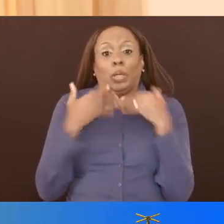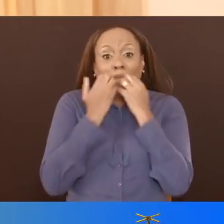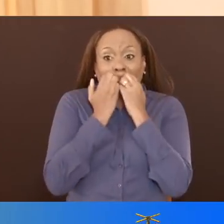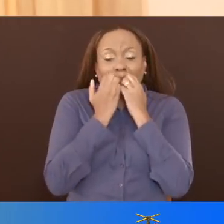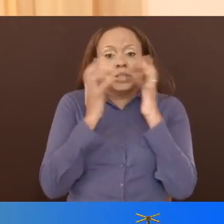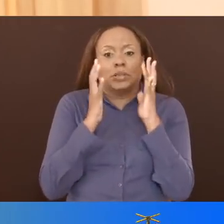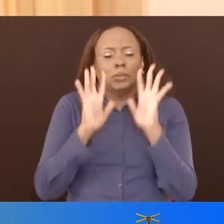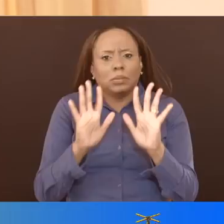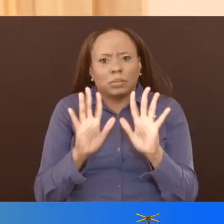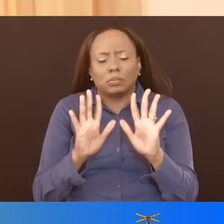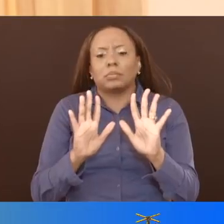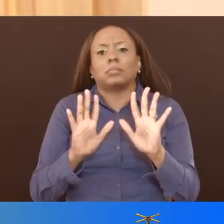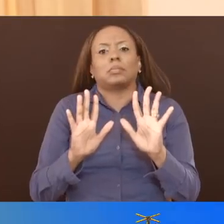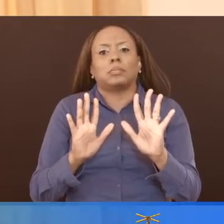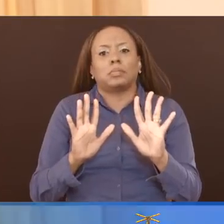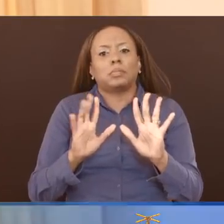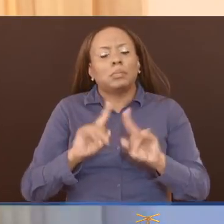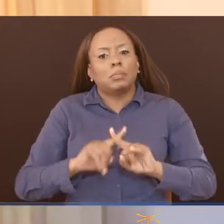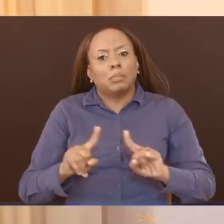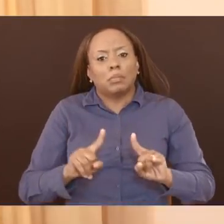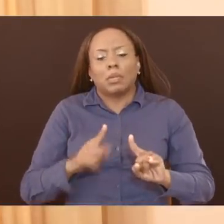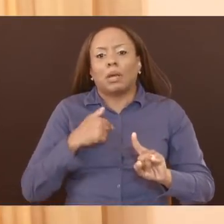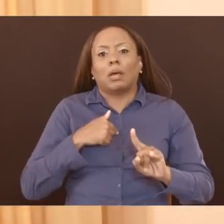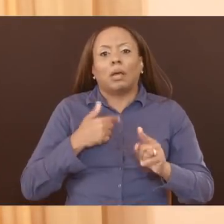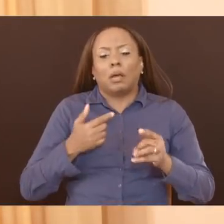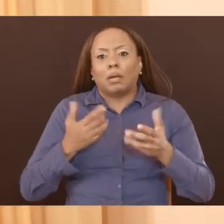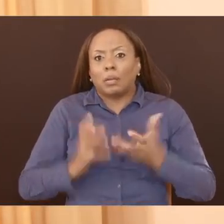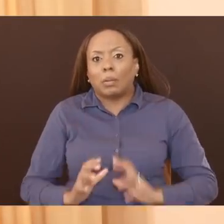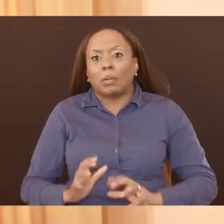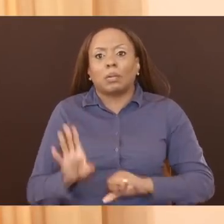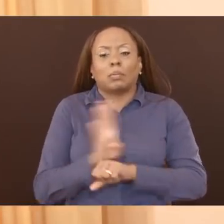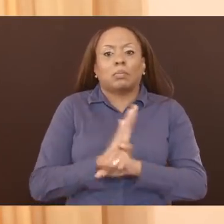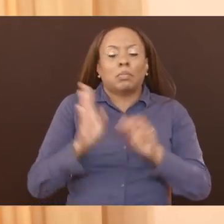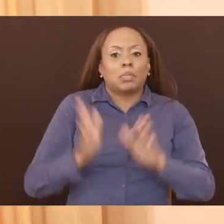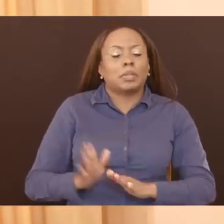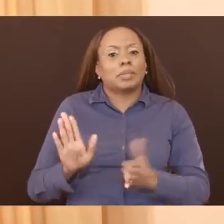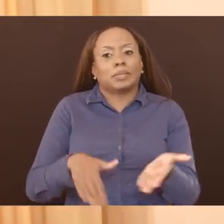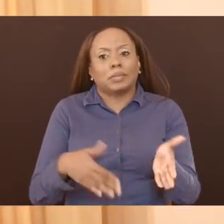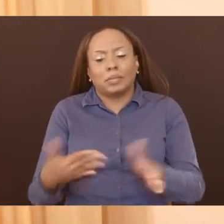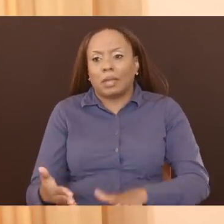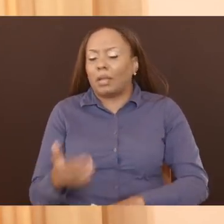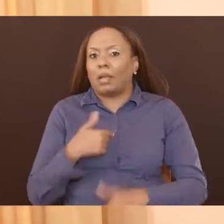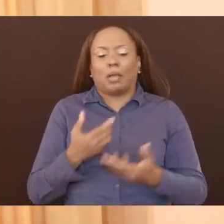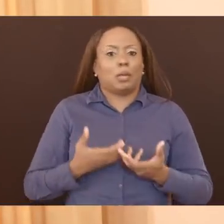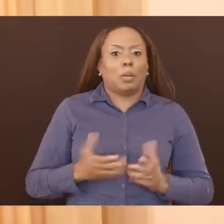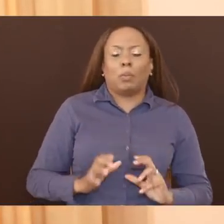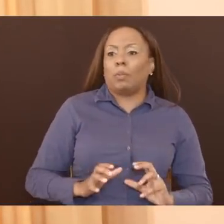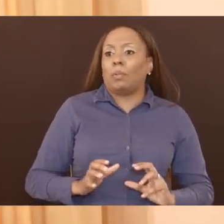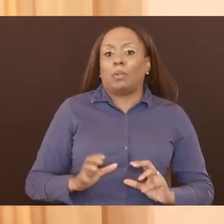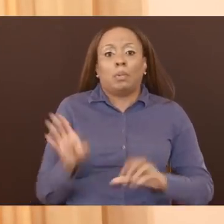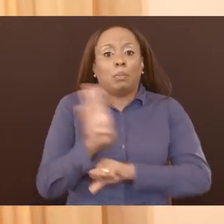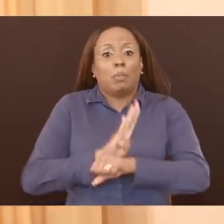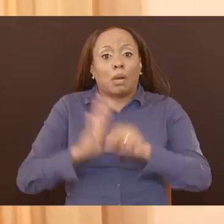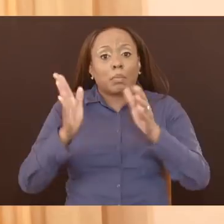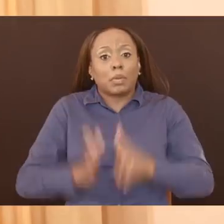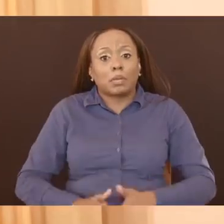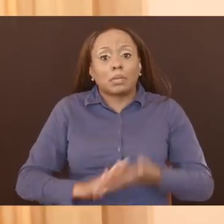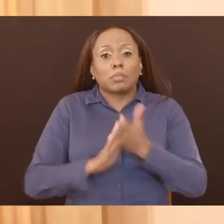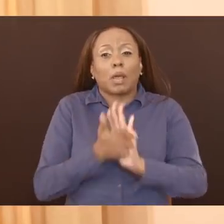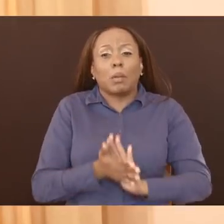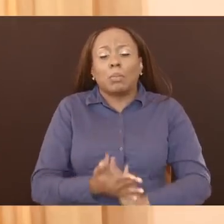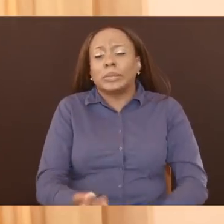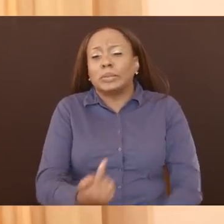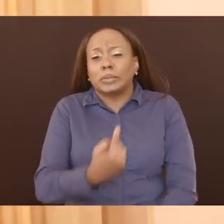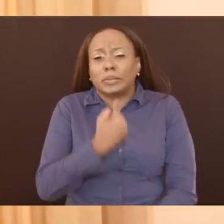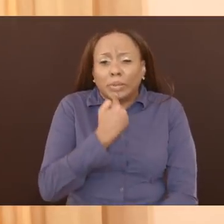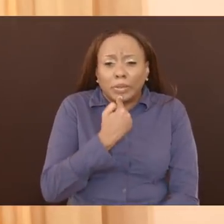able to see any more Barbadians fall victim and lose their lives or even be seriously affected by this awful